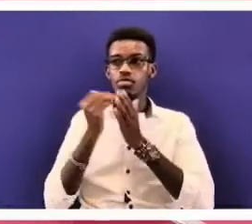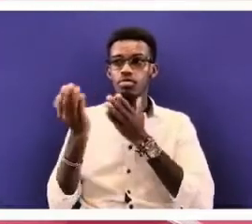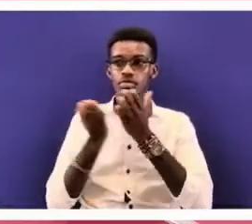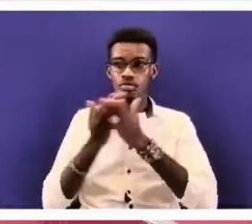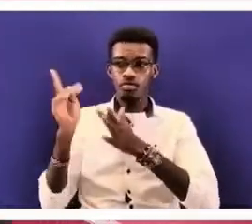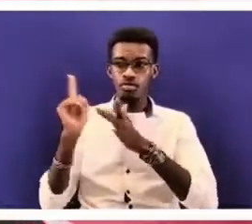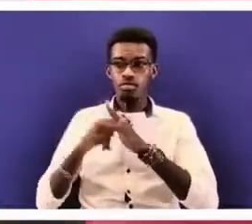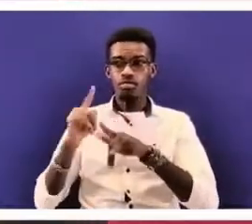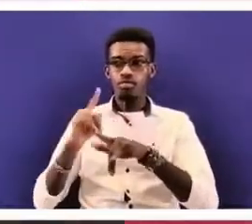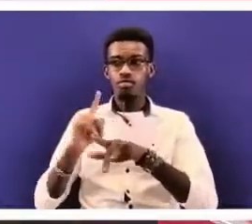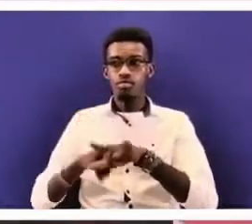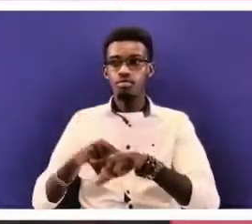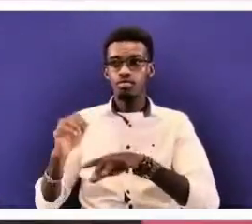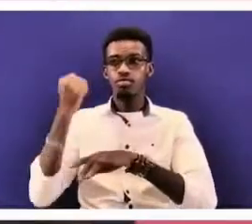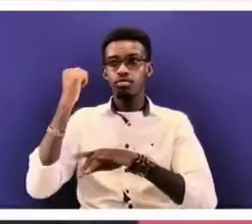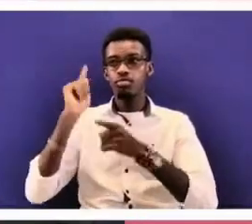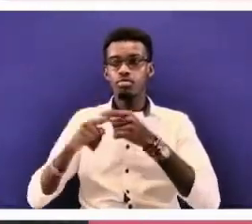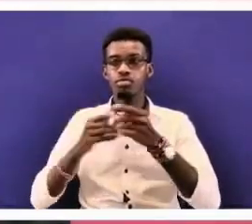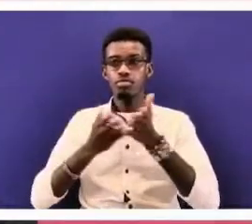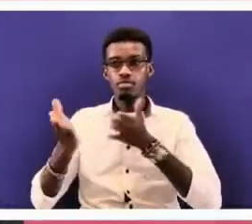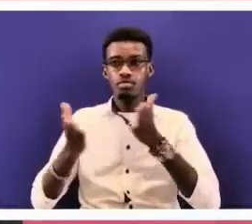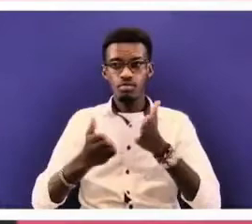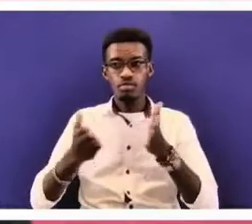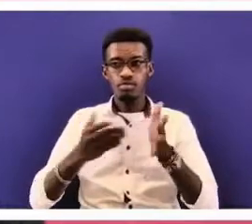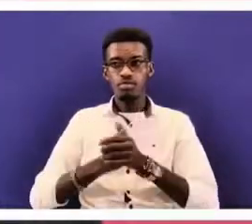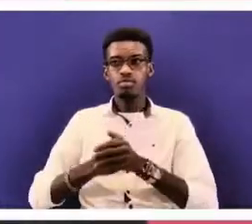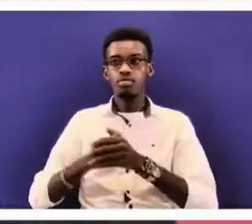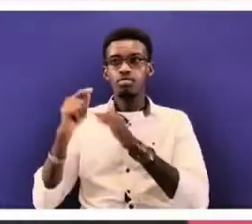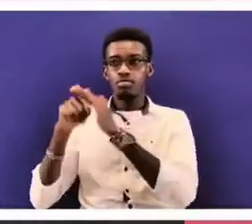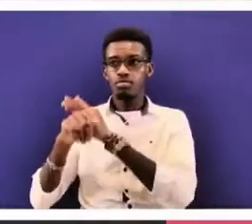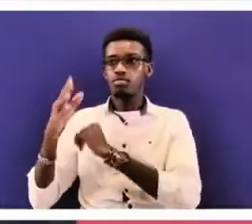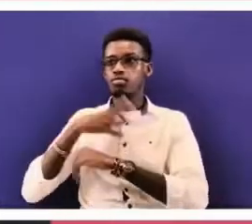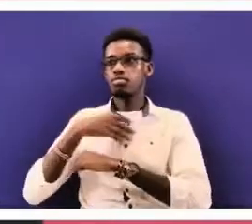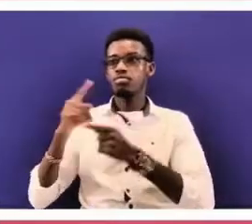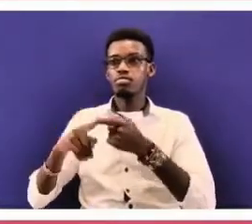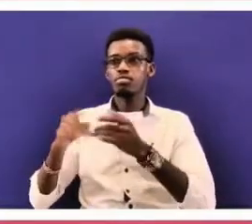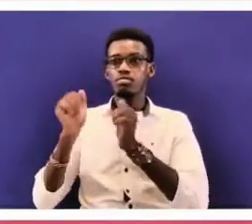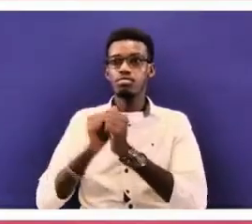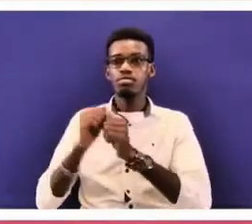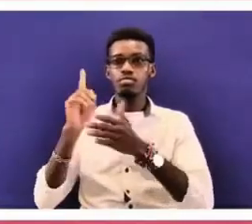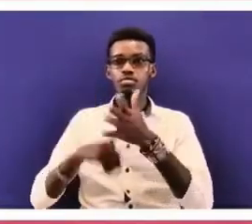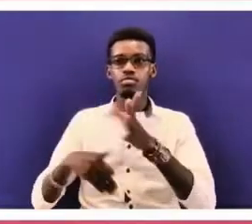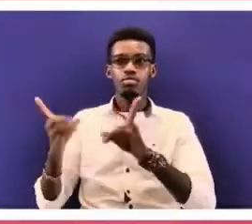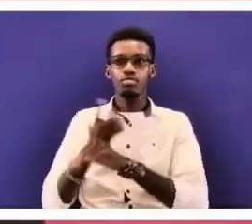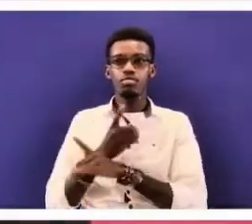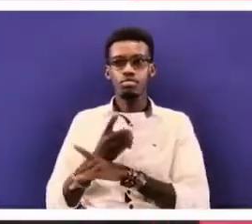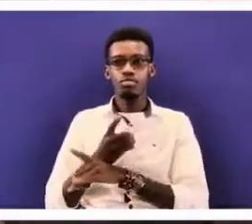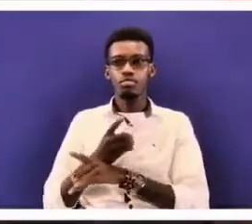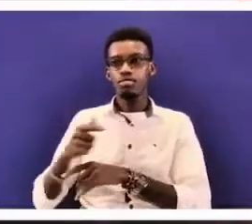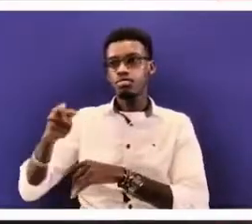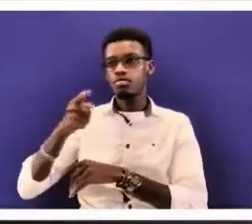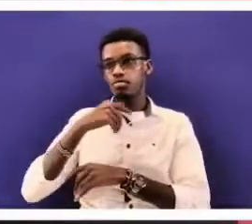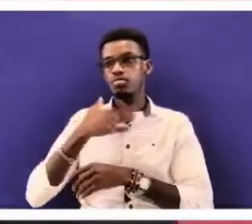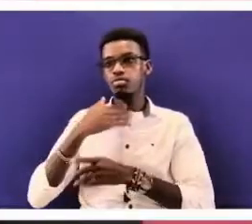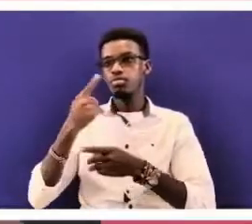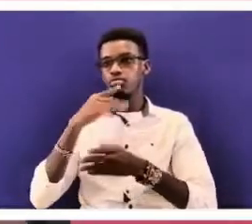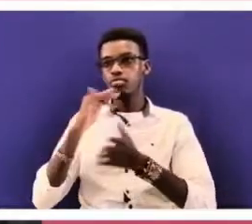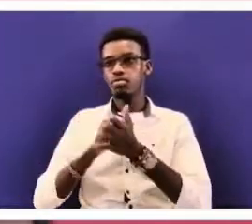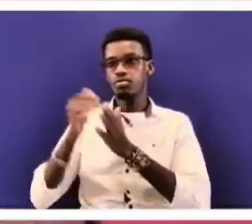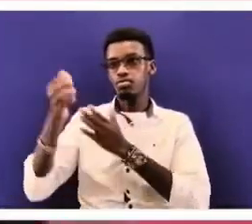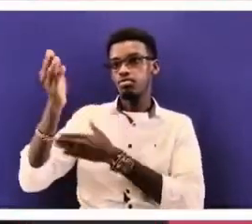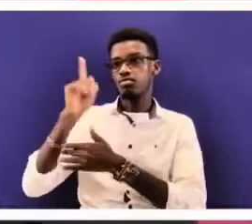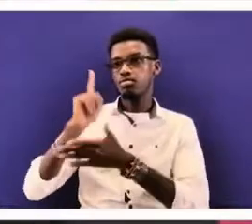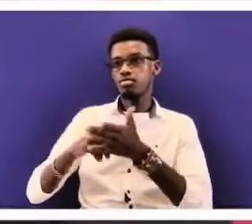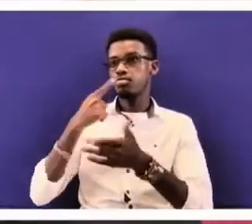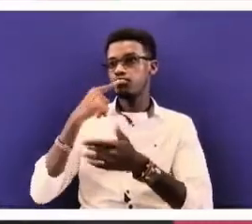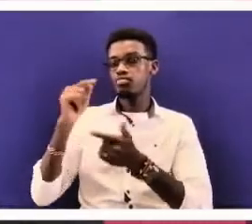walk into the service, when we walk into the sanctuary, we walk here with a difference. We walk saying, "God, what is it that you want to say